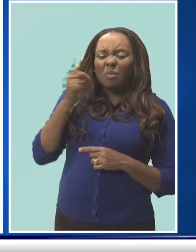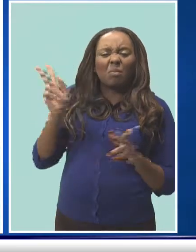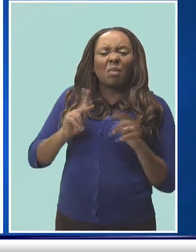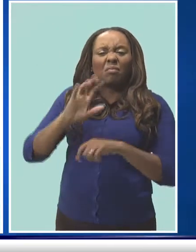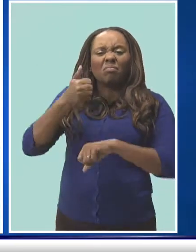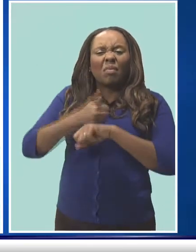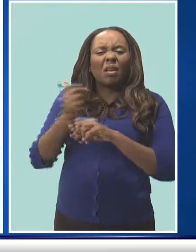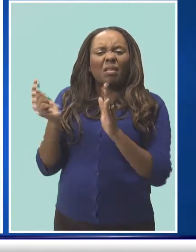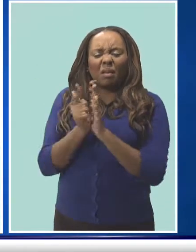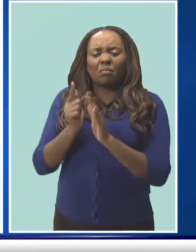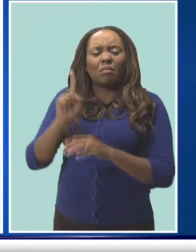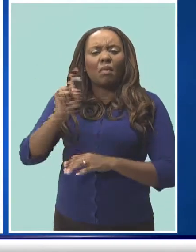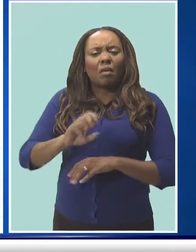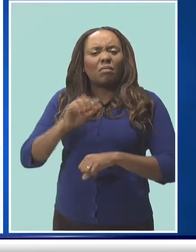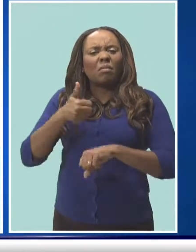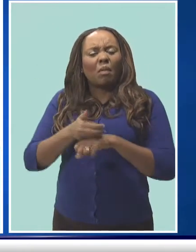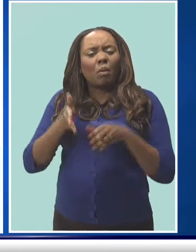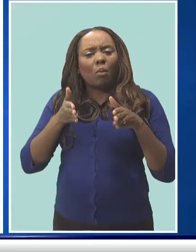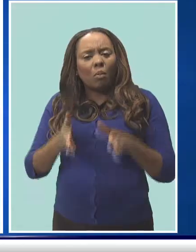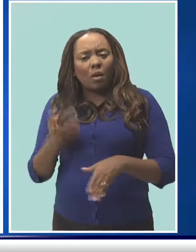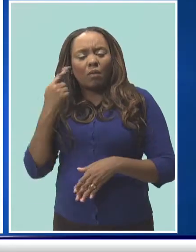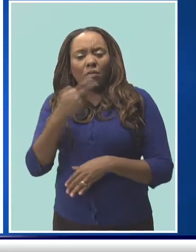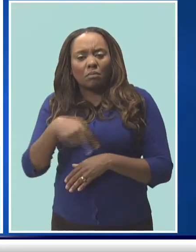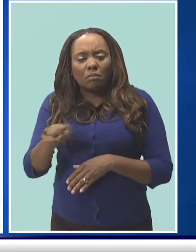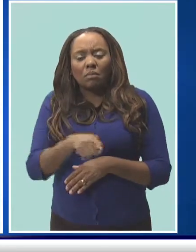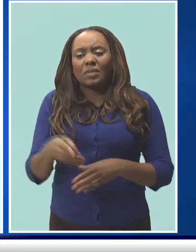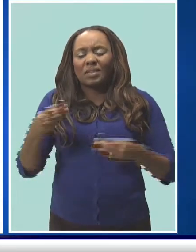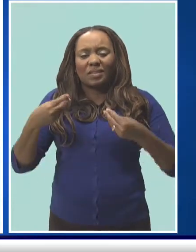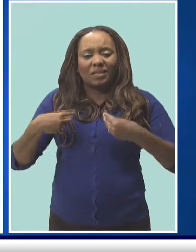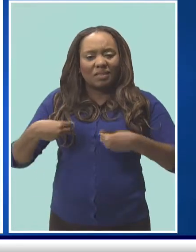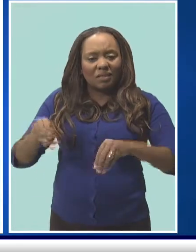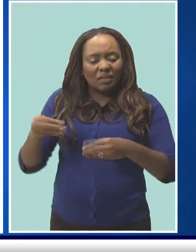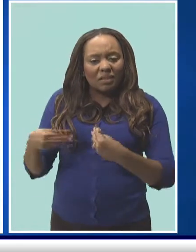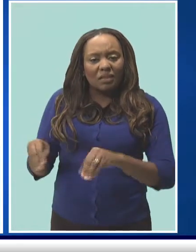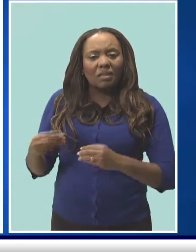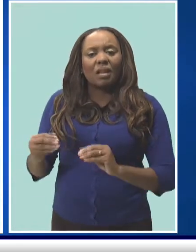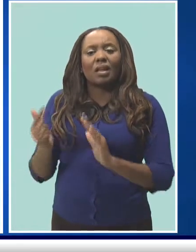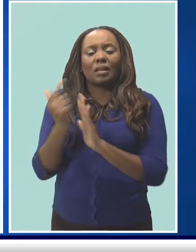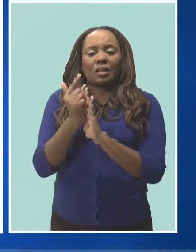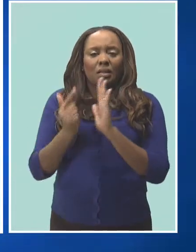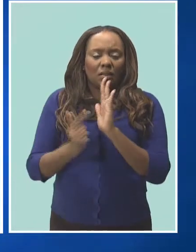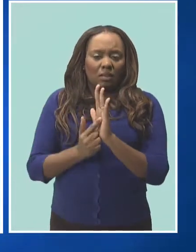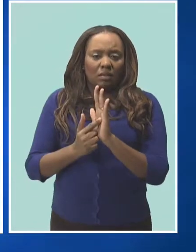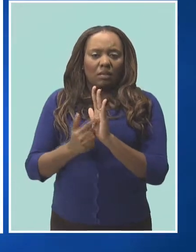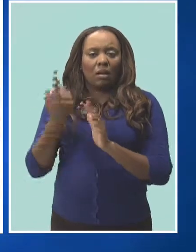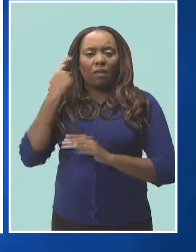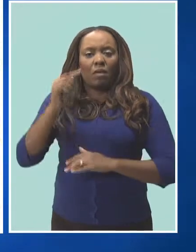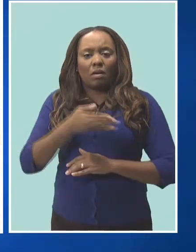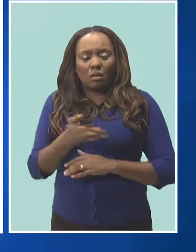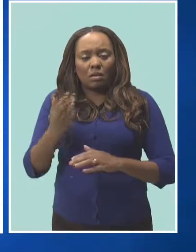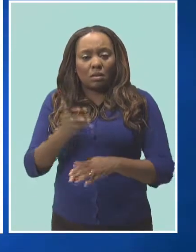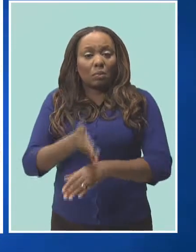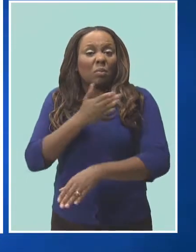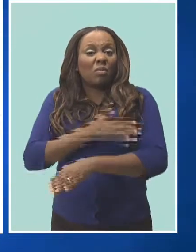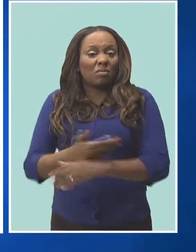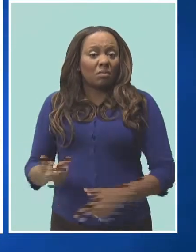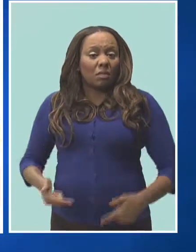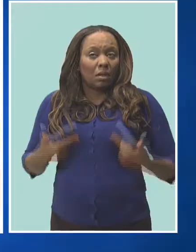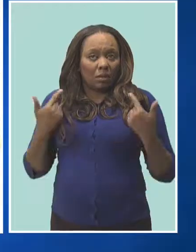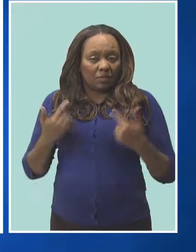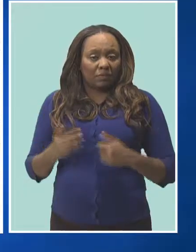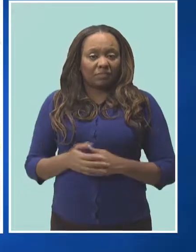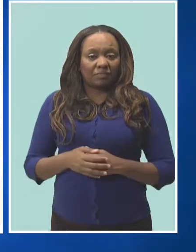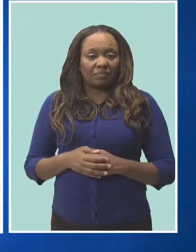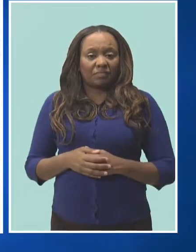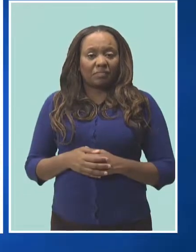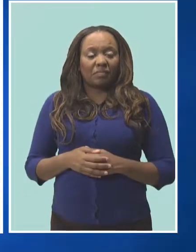vending, but must also be about the platform to move them to the next level. Ms. Motley stressed the